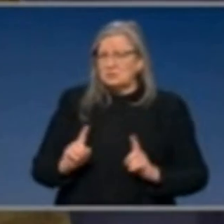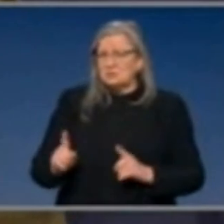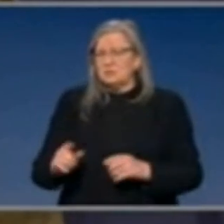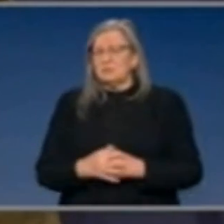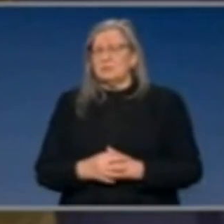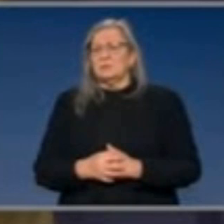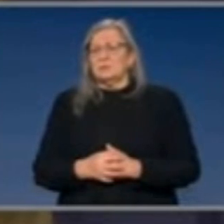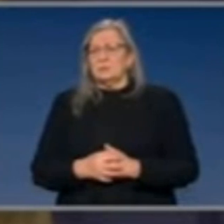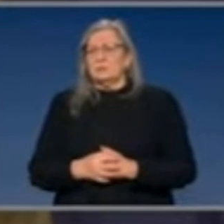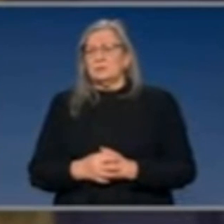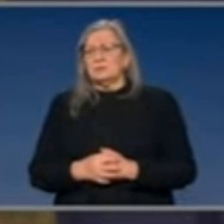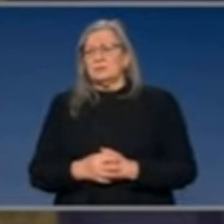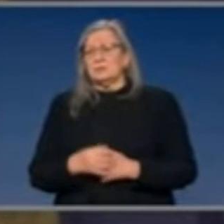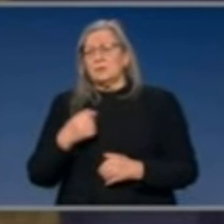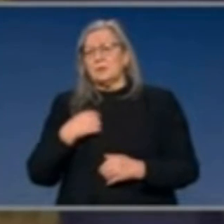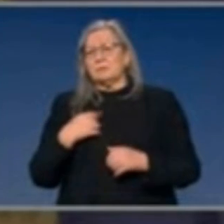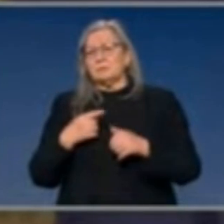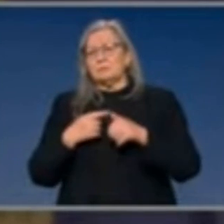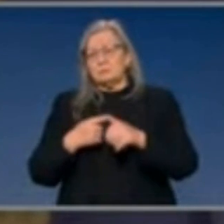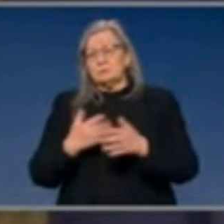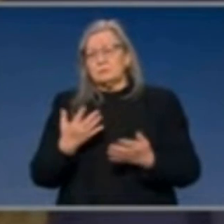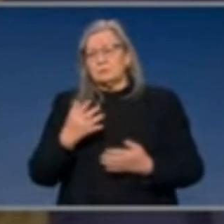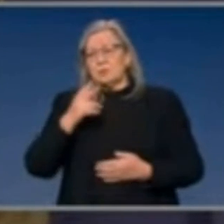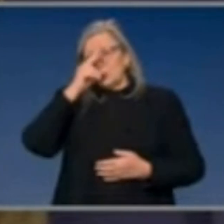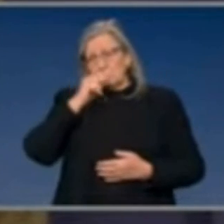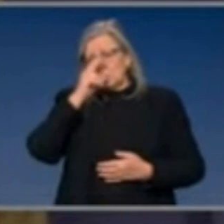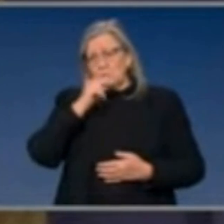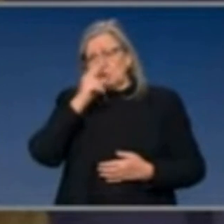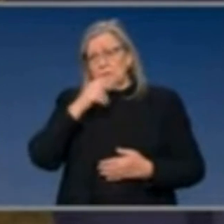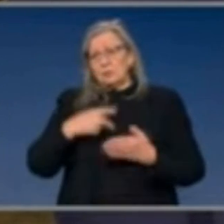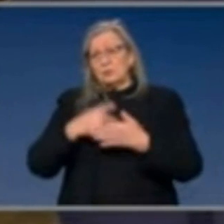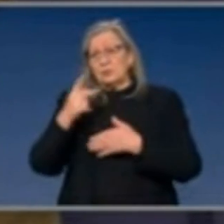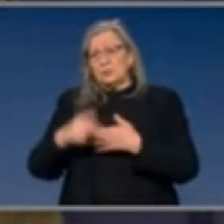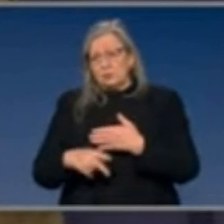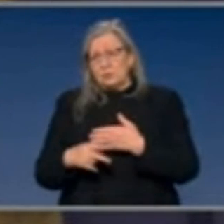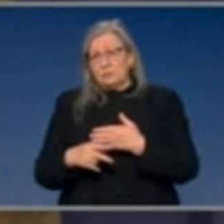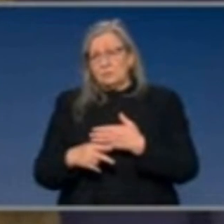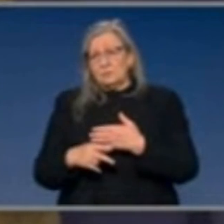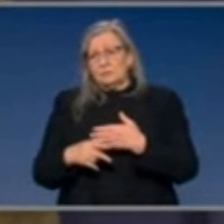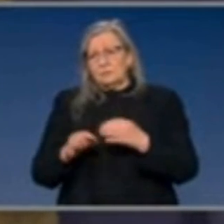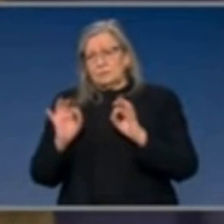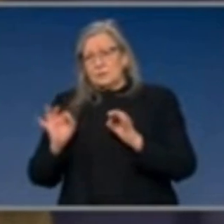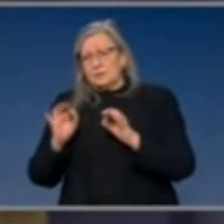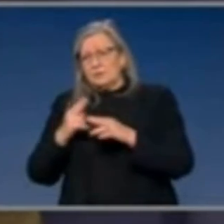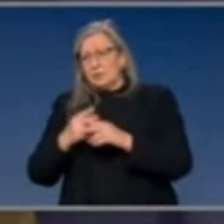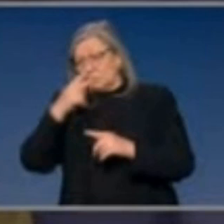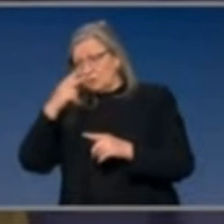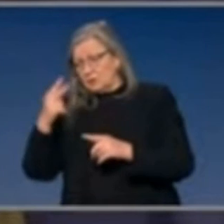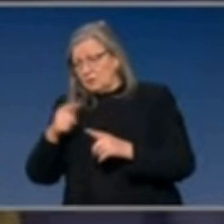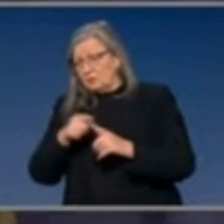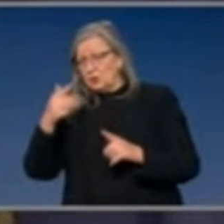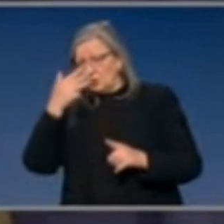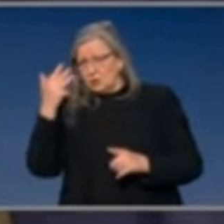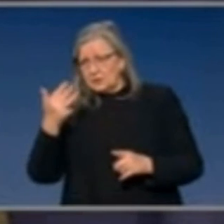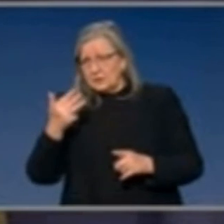vaccination program, and the youth vaccination program covers kids from 12 to 19. The 16 to 19s,